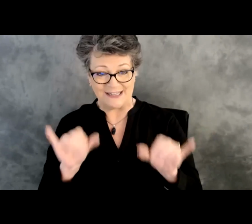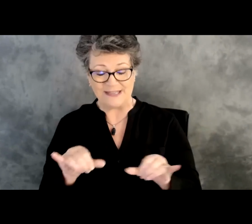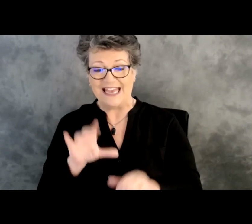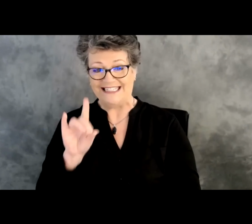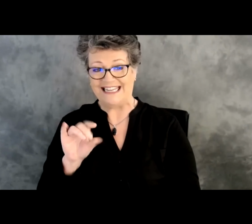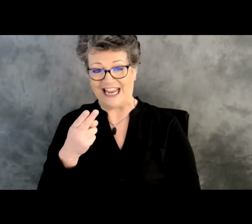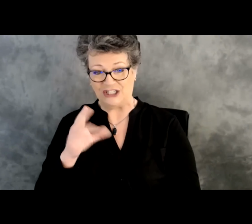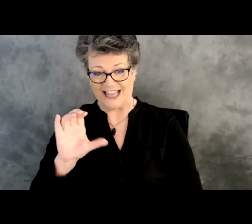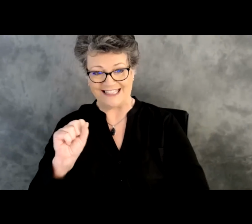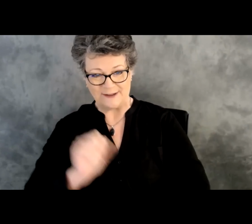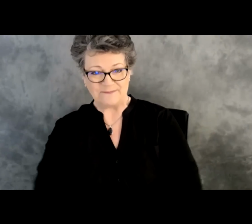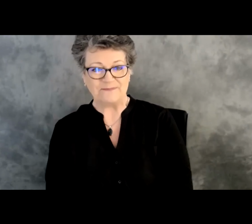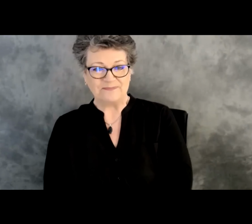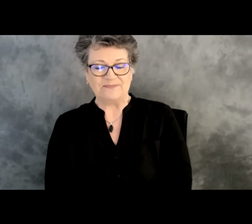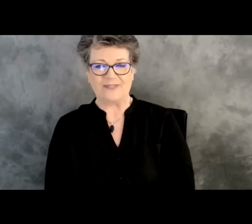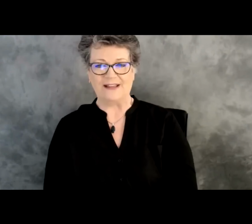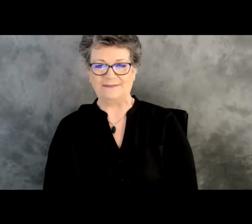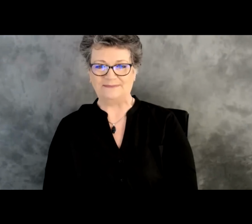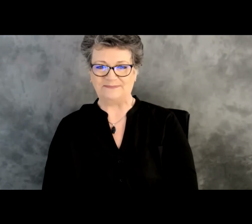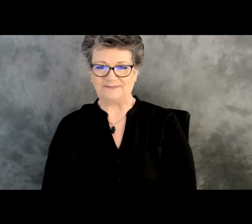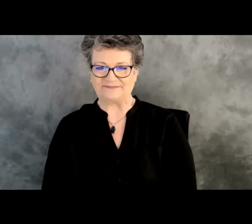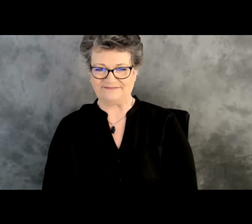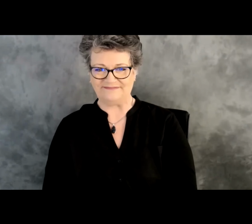of Healthcare Services.